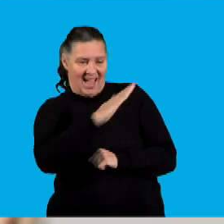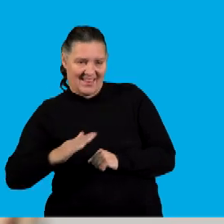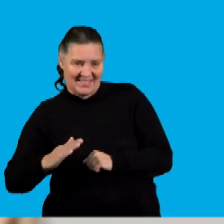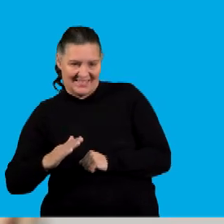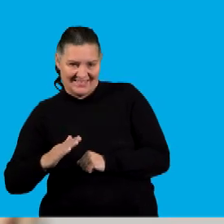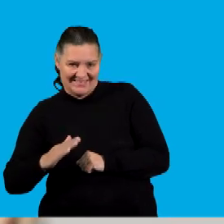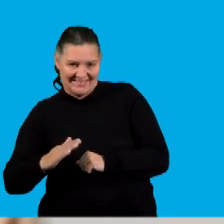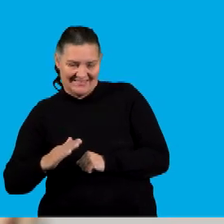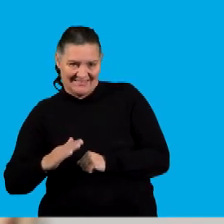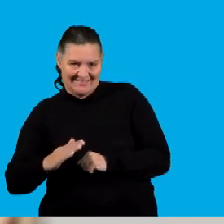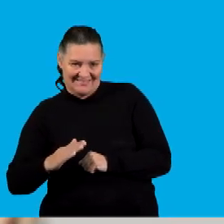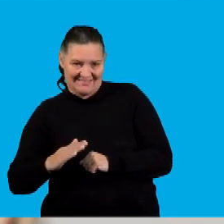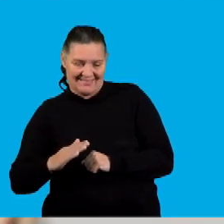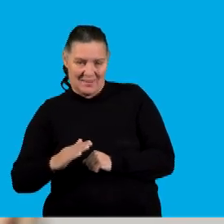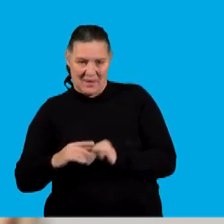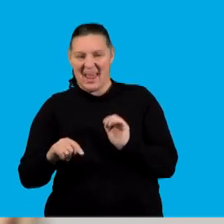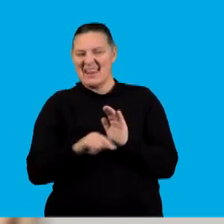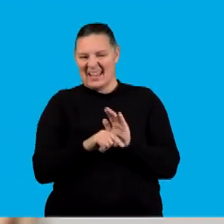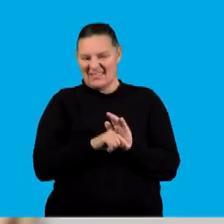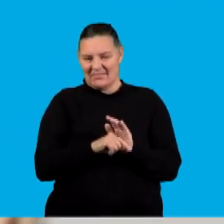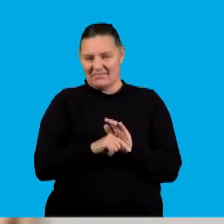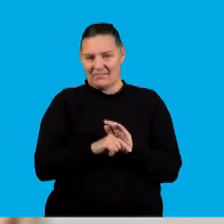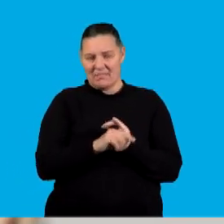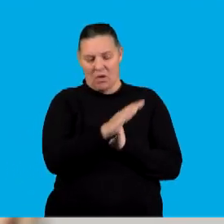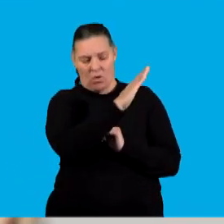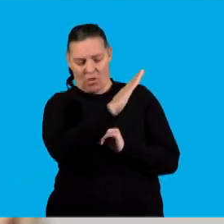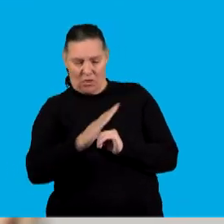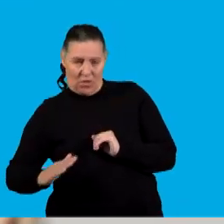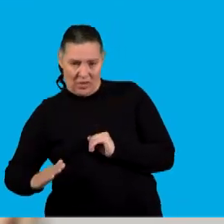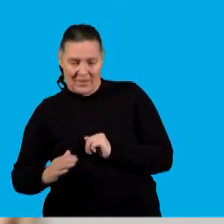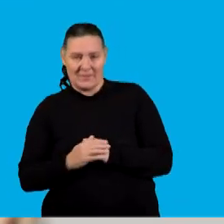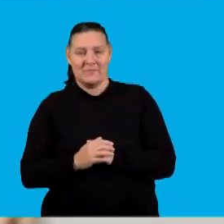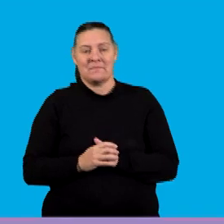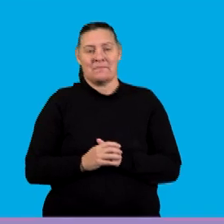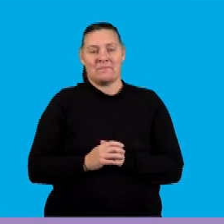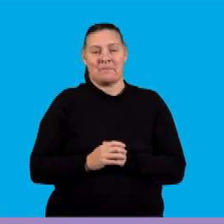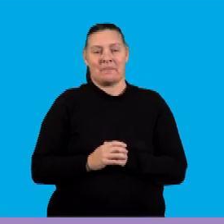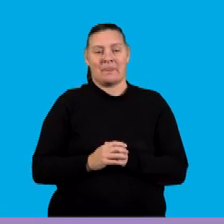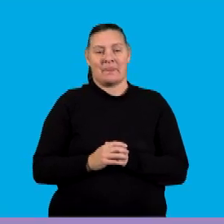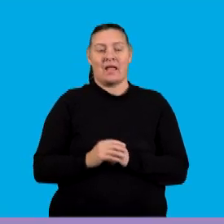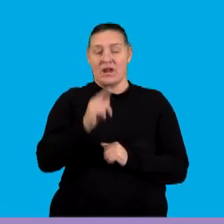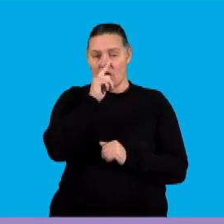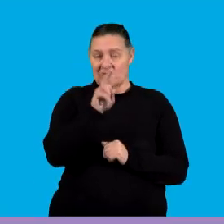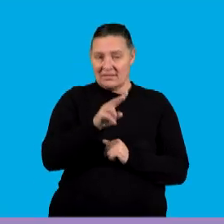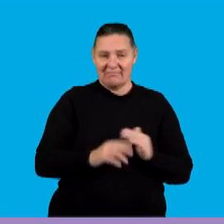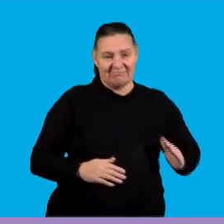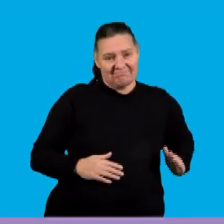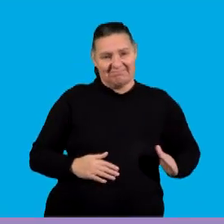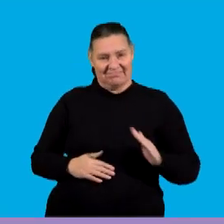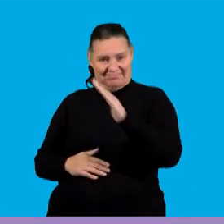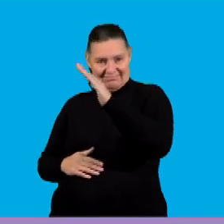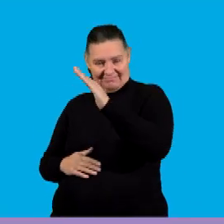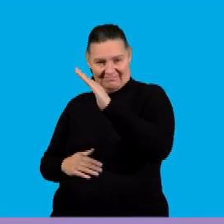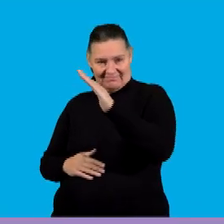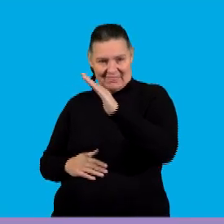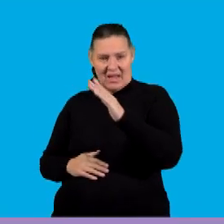a decreasing line. And that's why our gradient is negative. Let's look at the next question, where